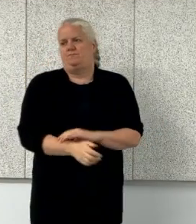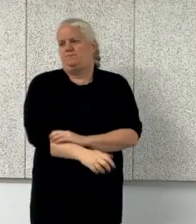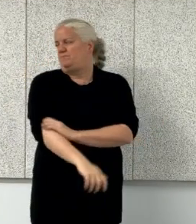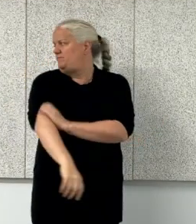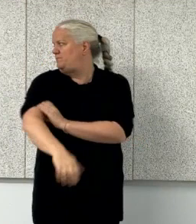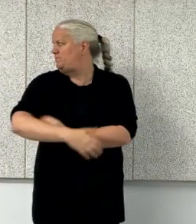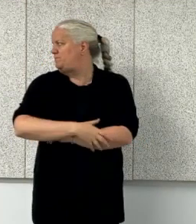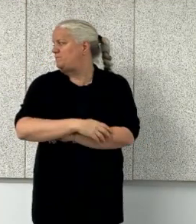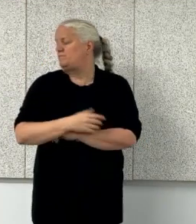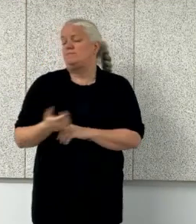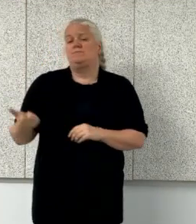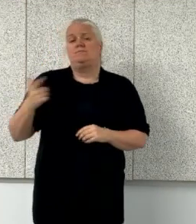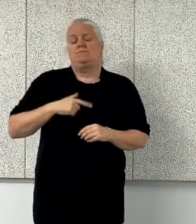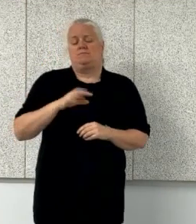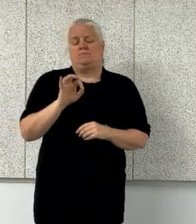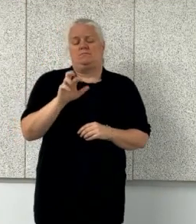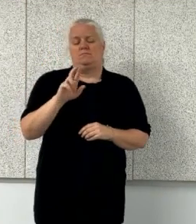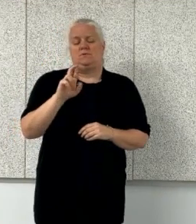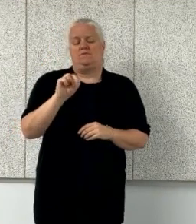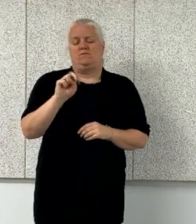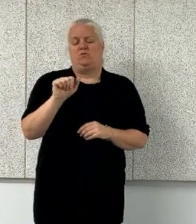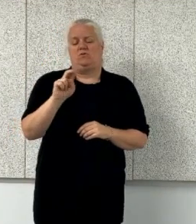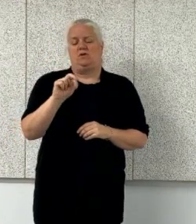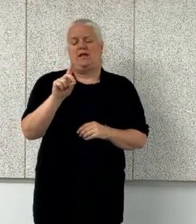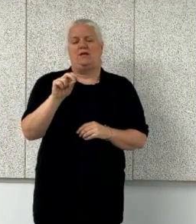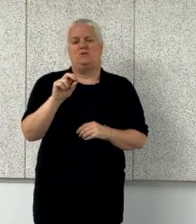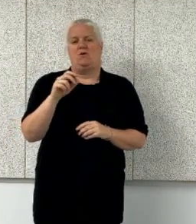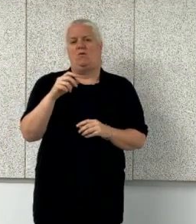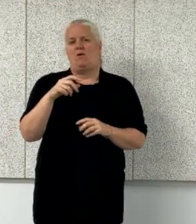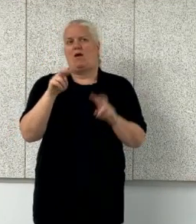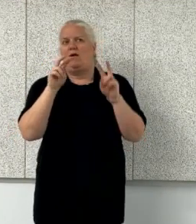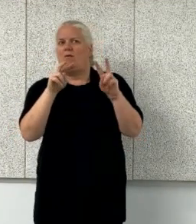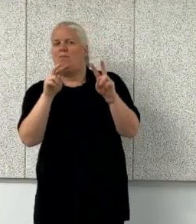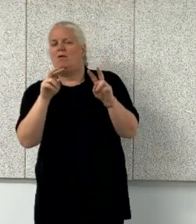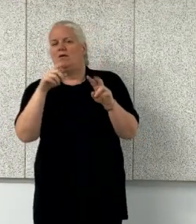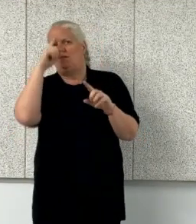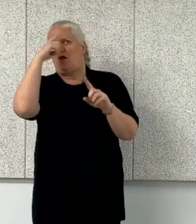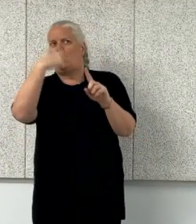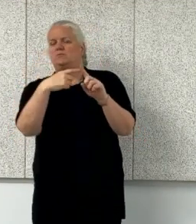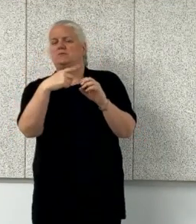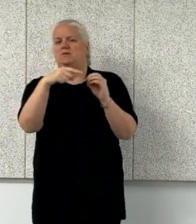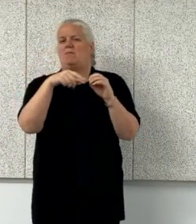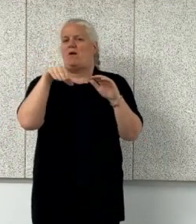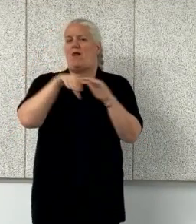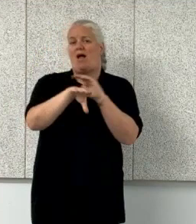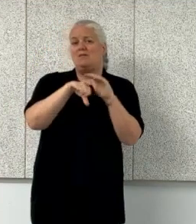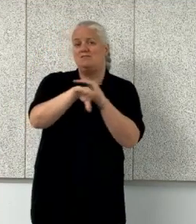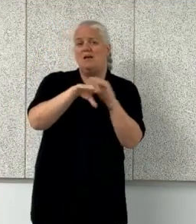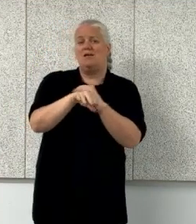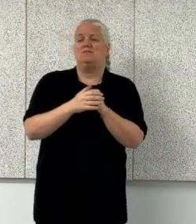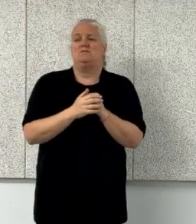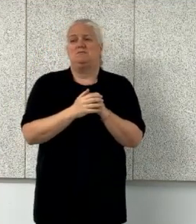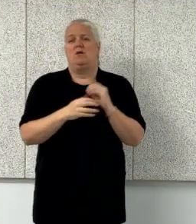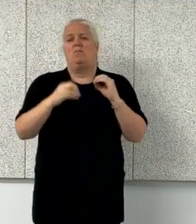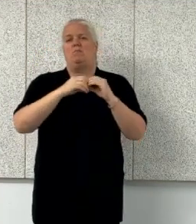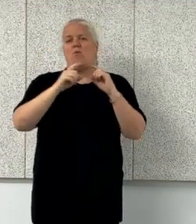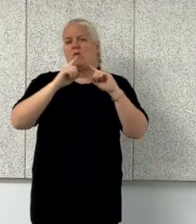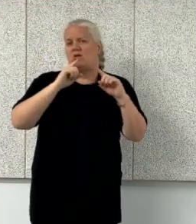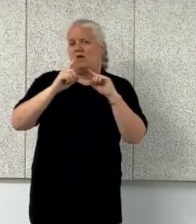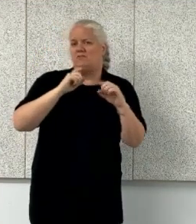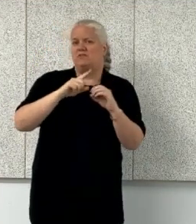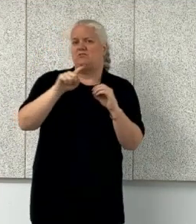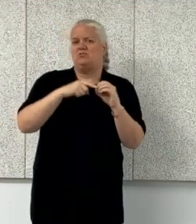I'd say I'm optimistic about the kind of access of it all. Like, I mean, I'm optimistic that like there are more conversations happening